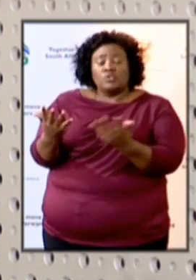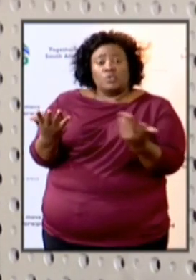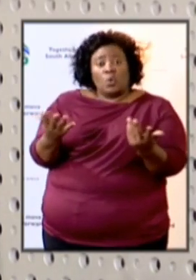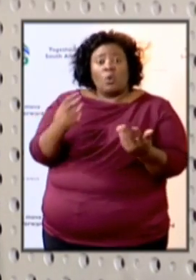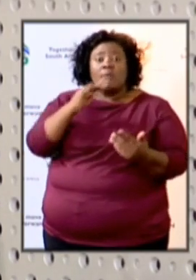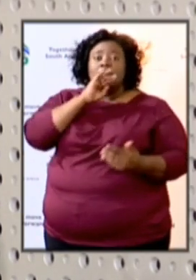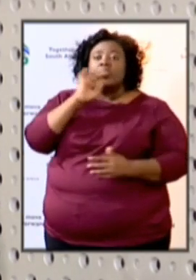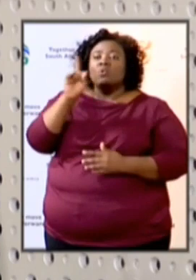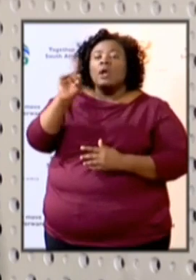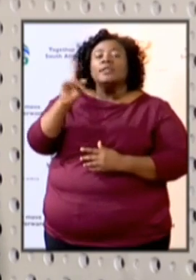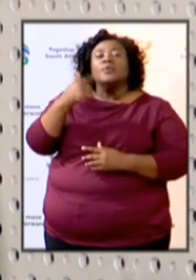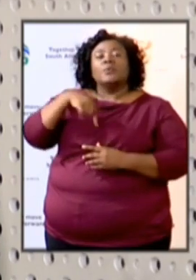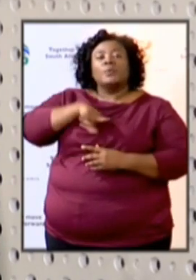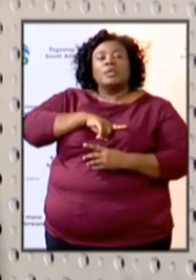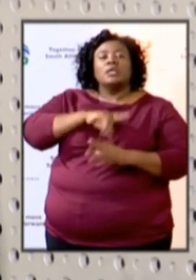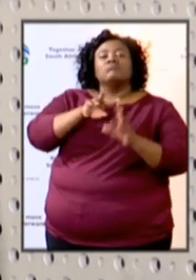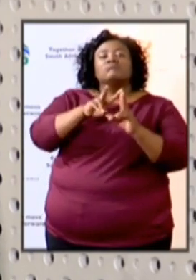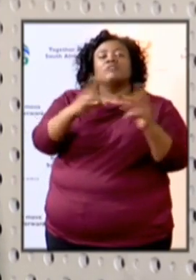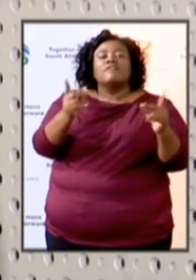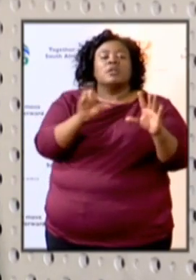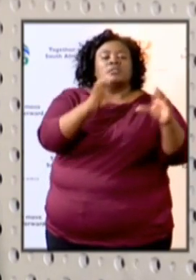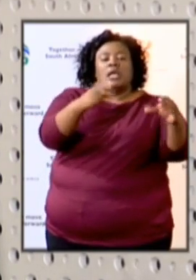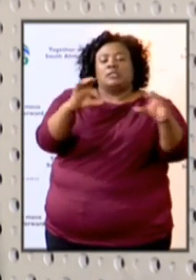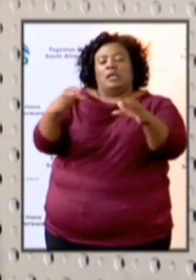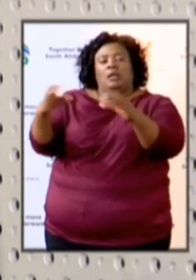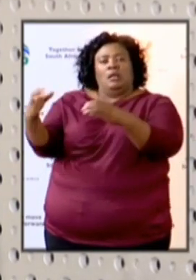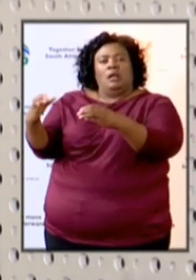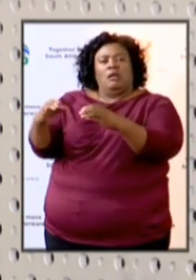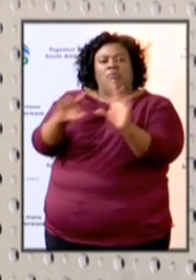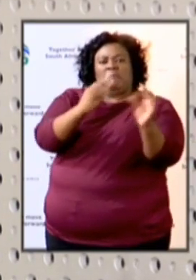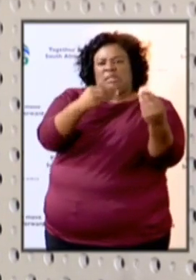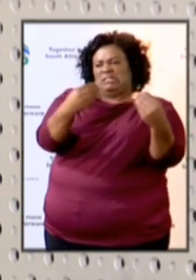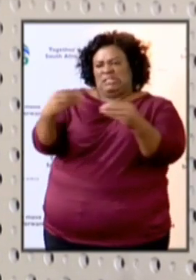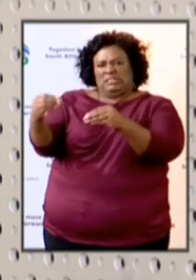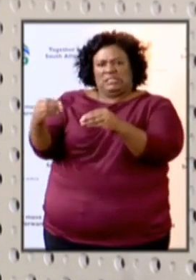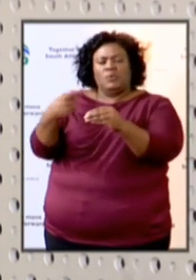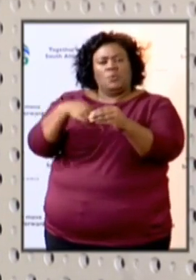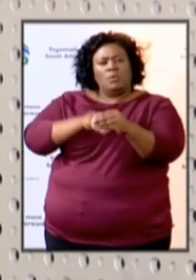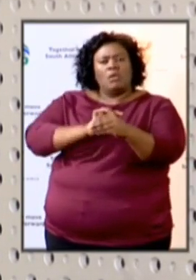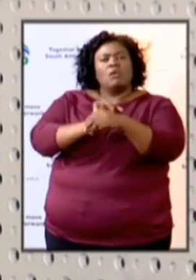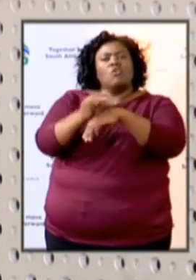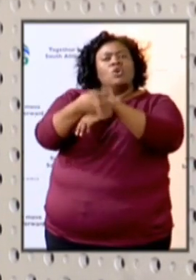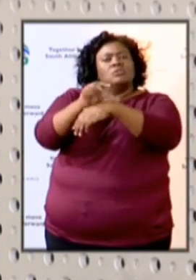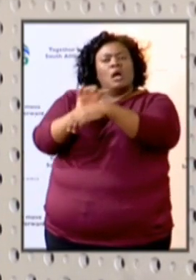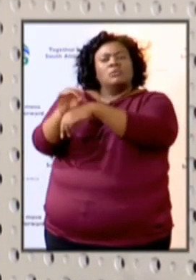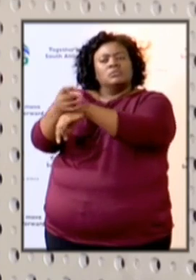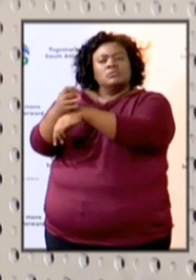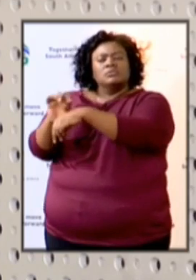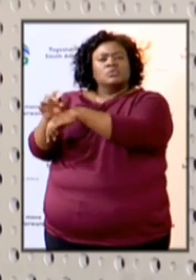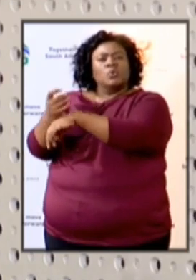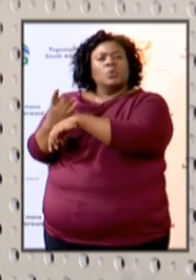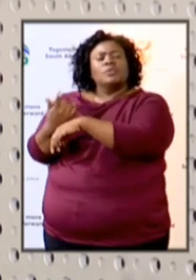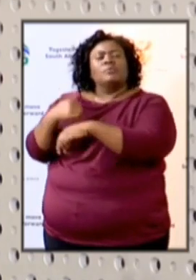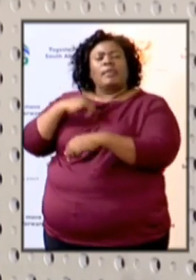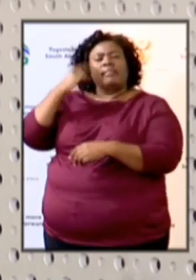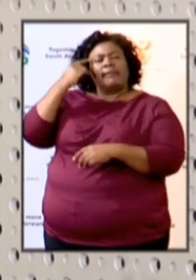with the various sectors of industry on our thinking around